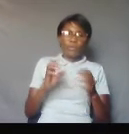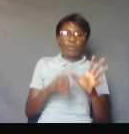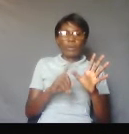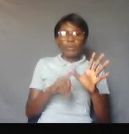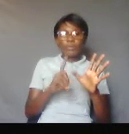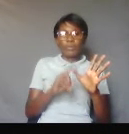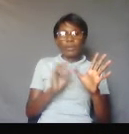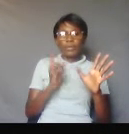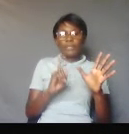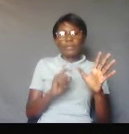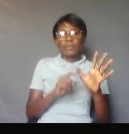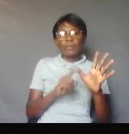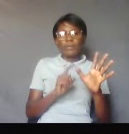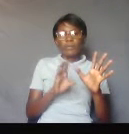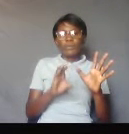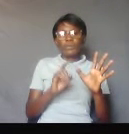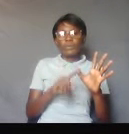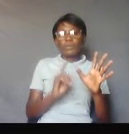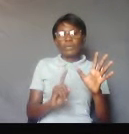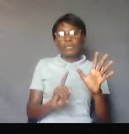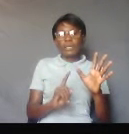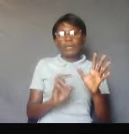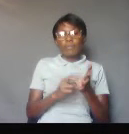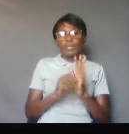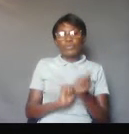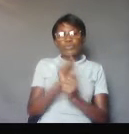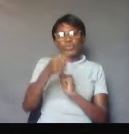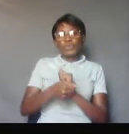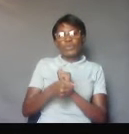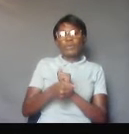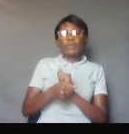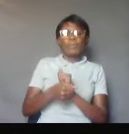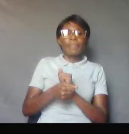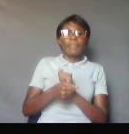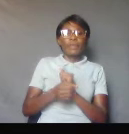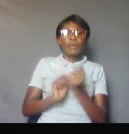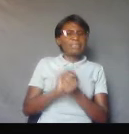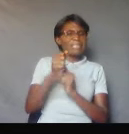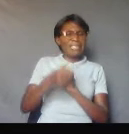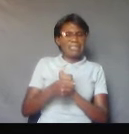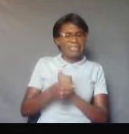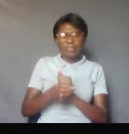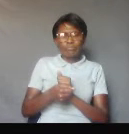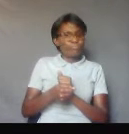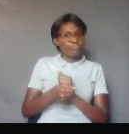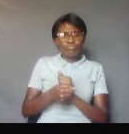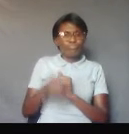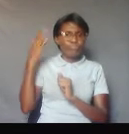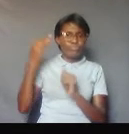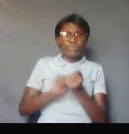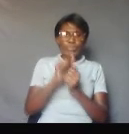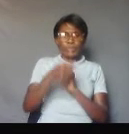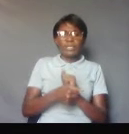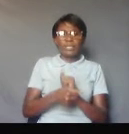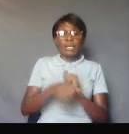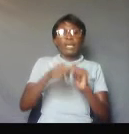of contextual Bible study is to bring change, and this is also something that we get a lot of critique for, because we